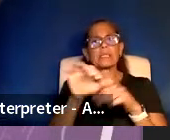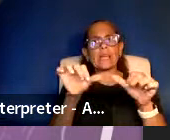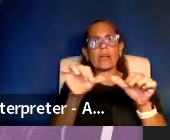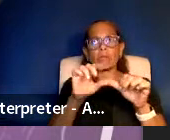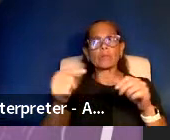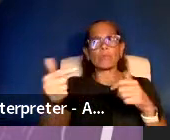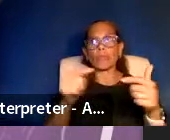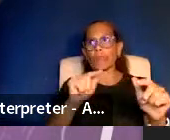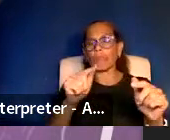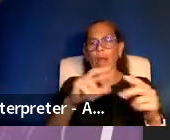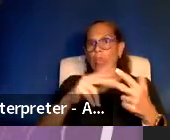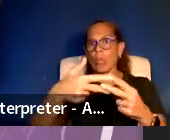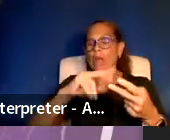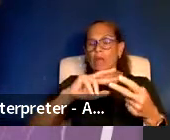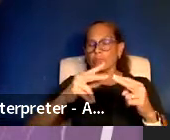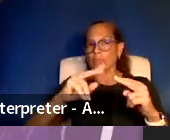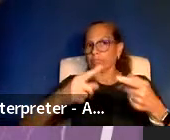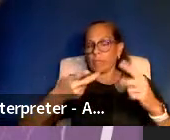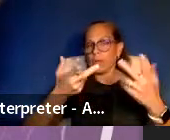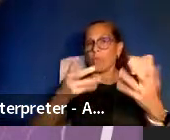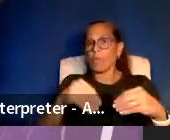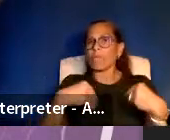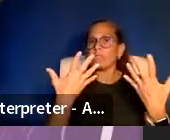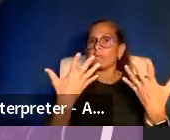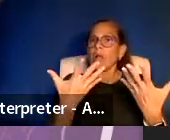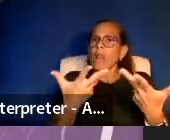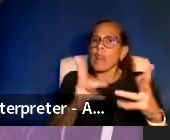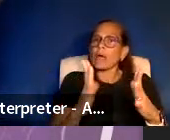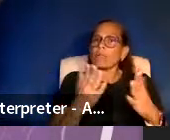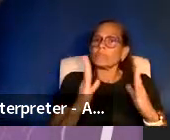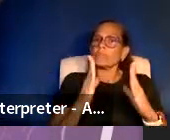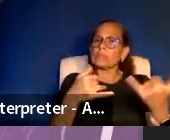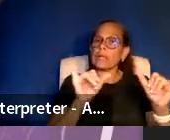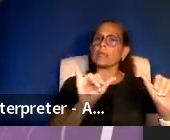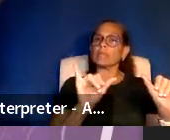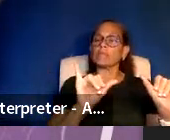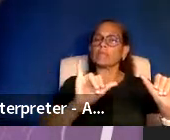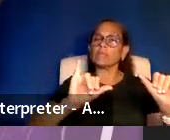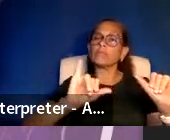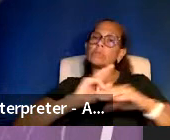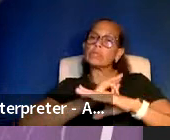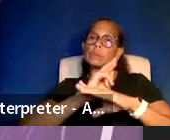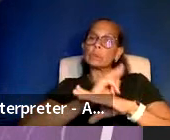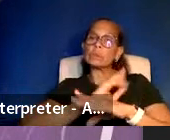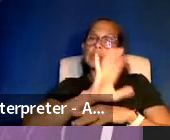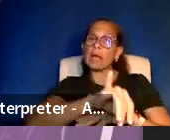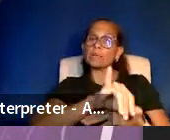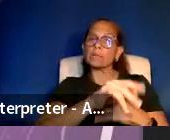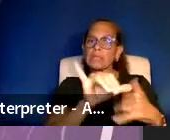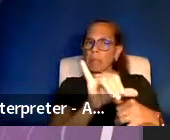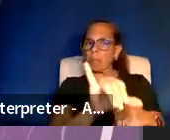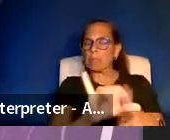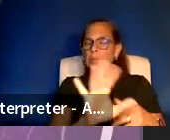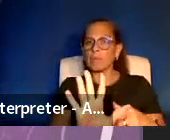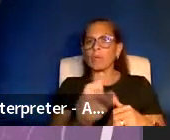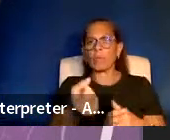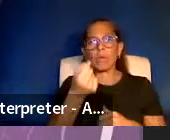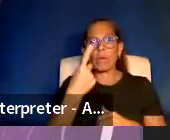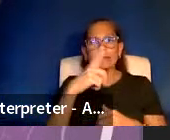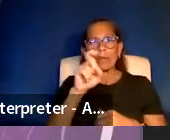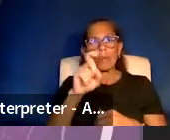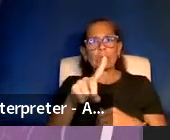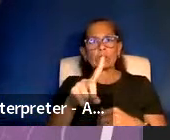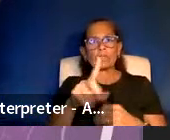versa. There are provisions that allow those uses to continue in the area. We certainly understand the questions, and I